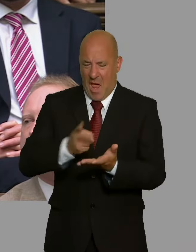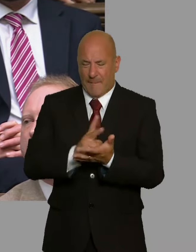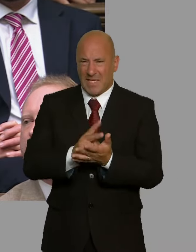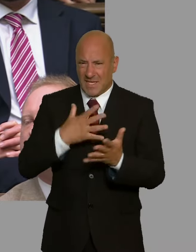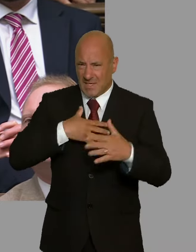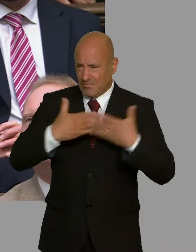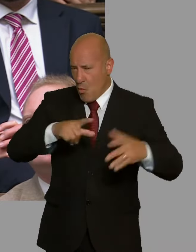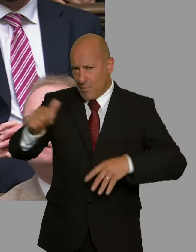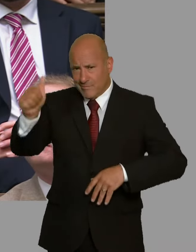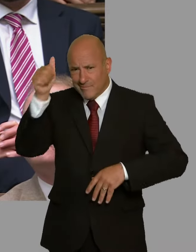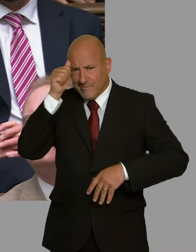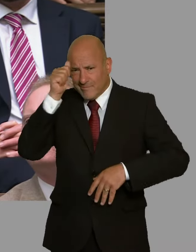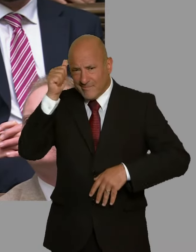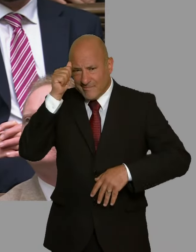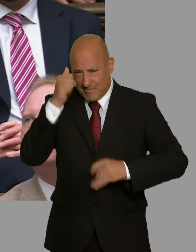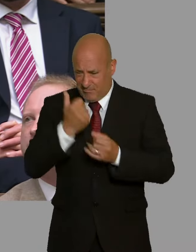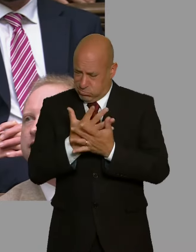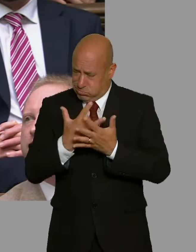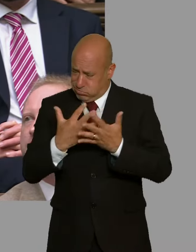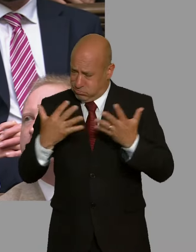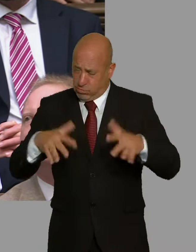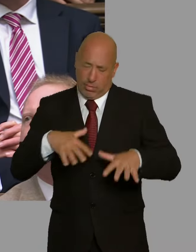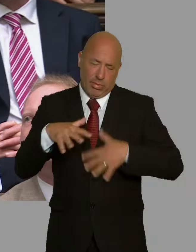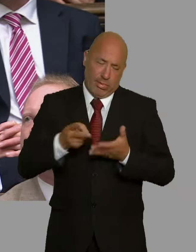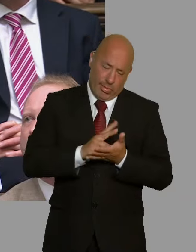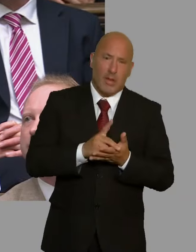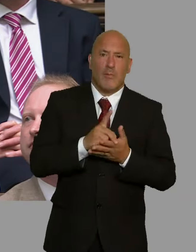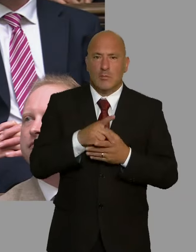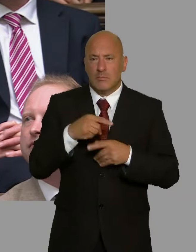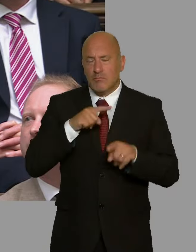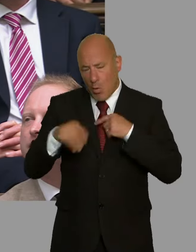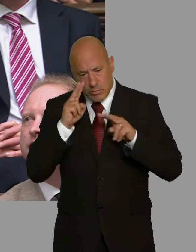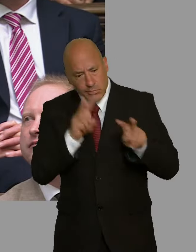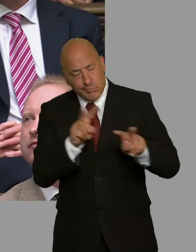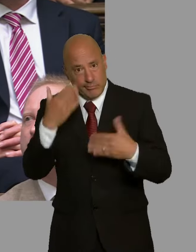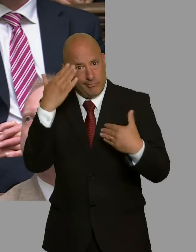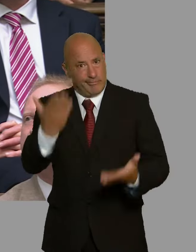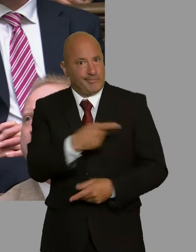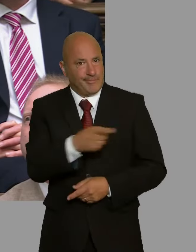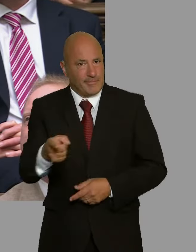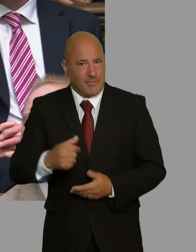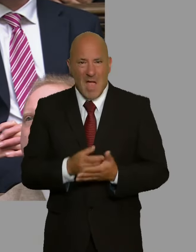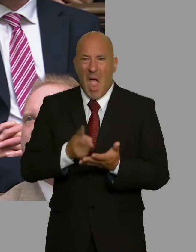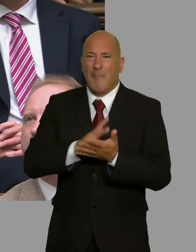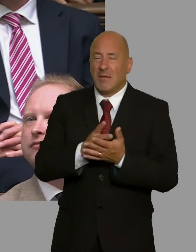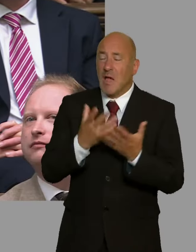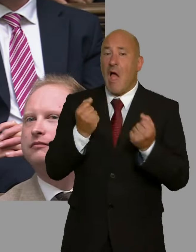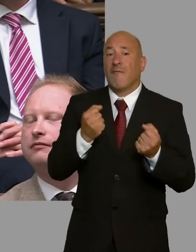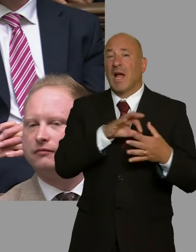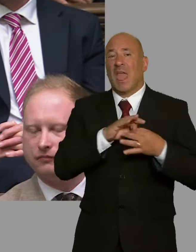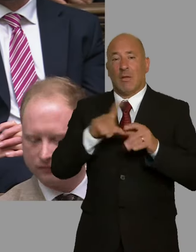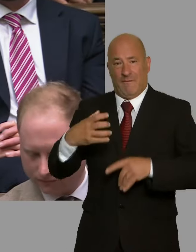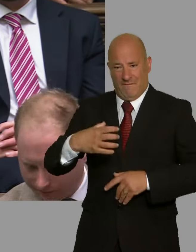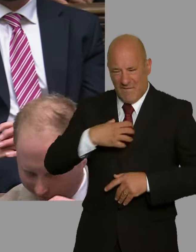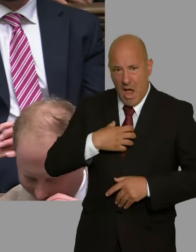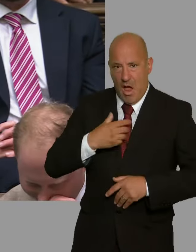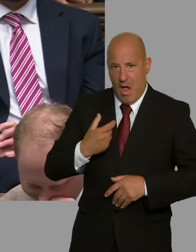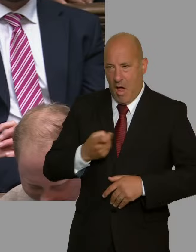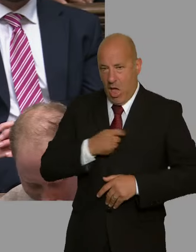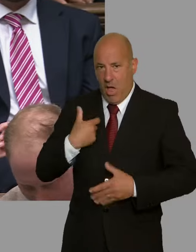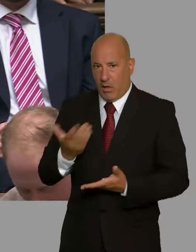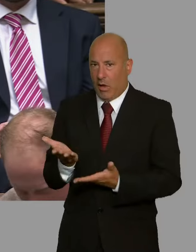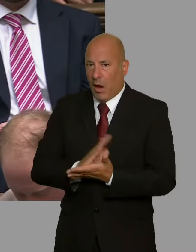driving licence, and the worry about medication shortages. In the UK, 1 in 100 people live with epilepsy. That's up to 6 of us in